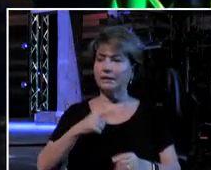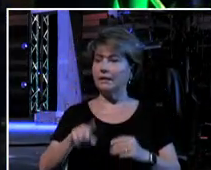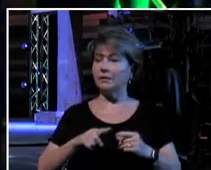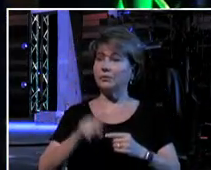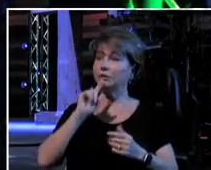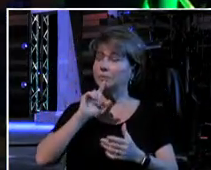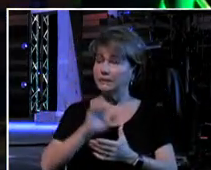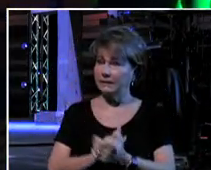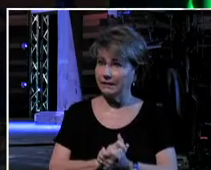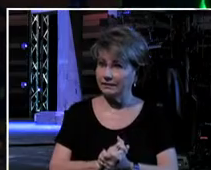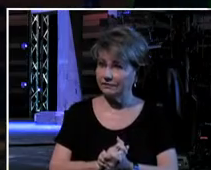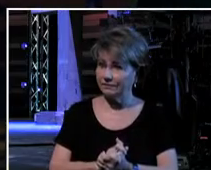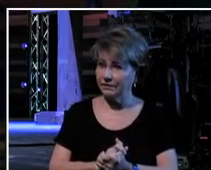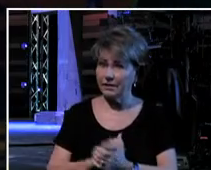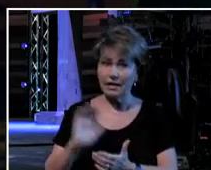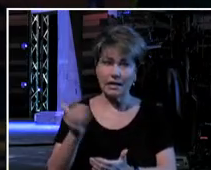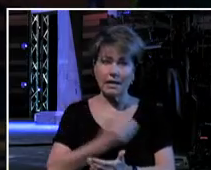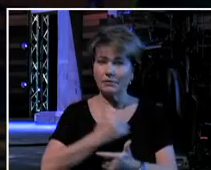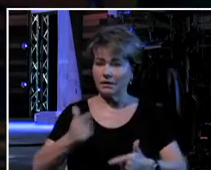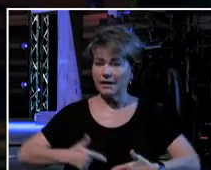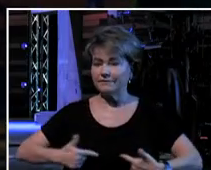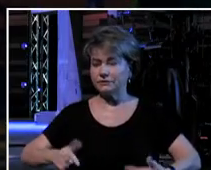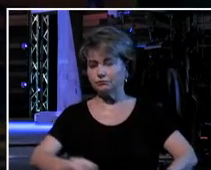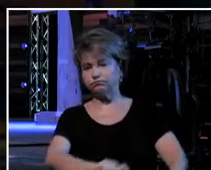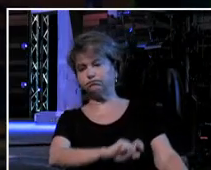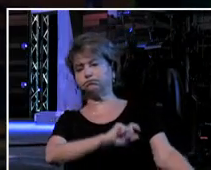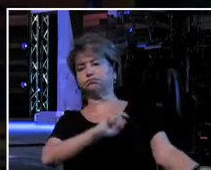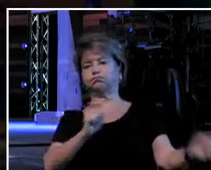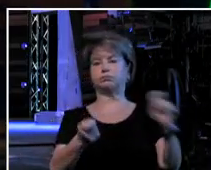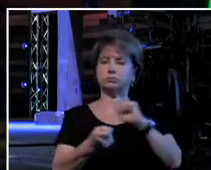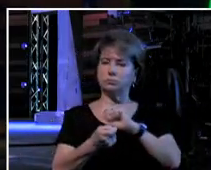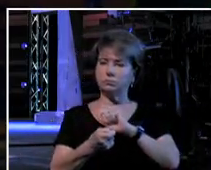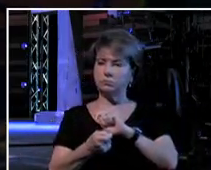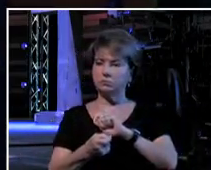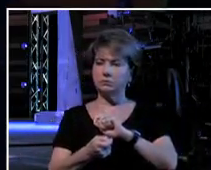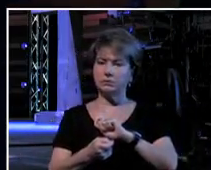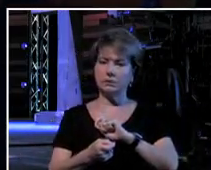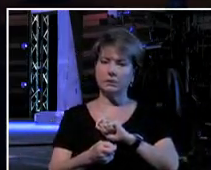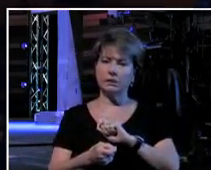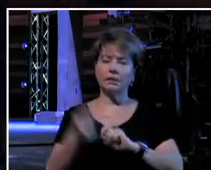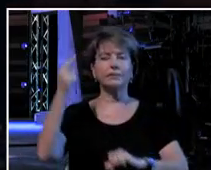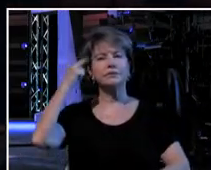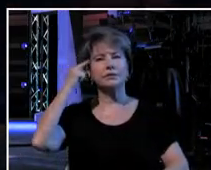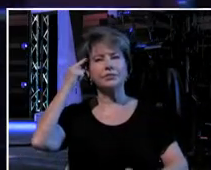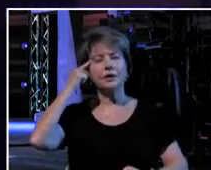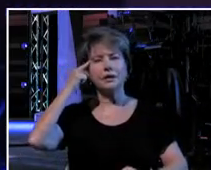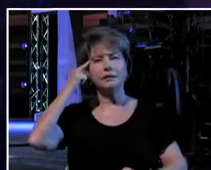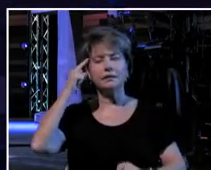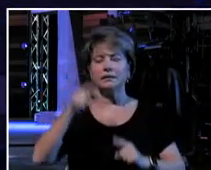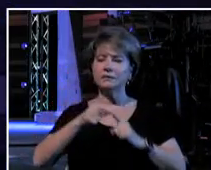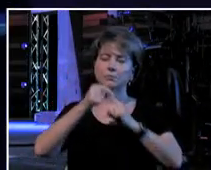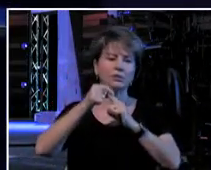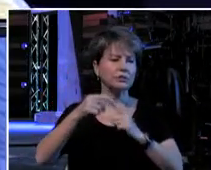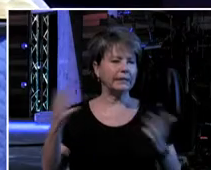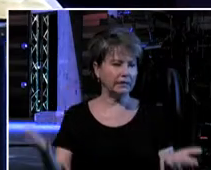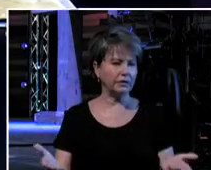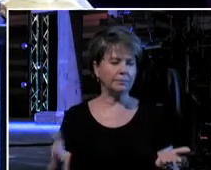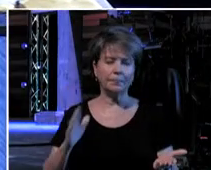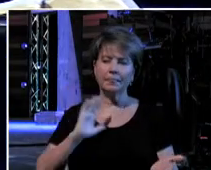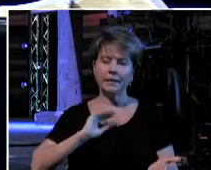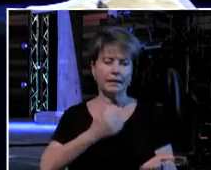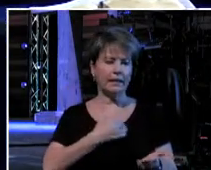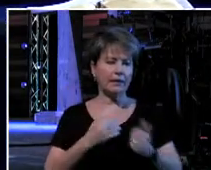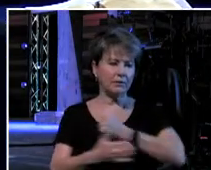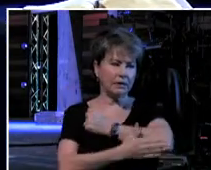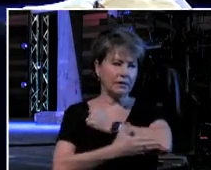though, our lives are transformed. You know, there's this thought, especially here in our